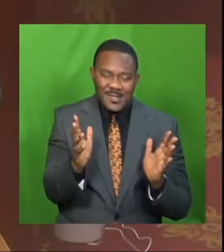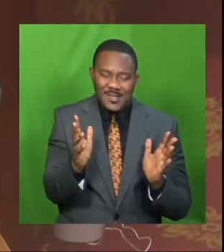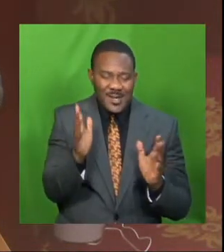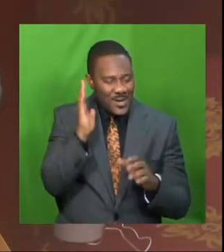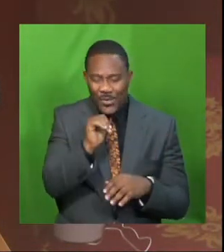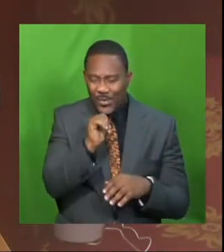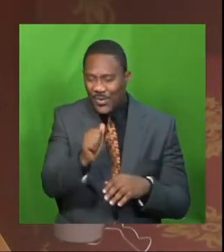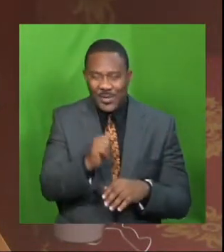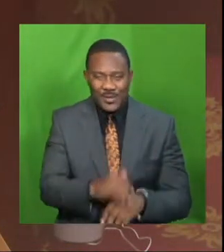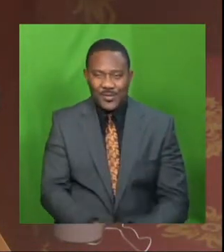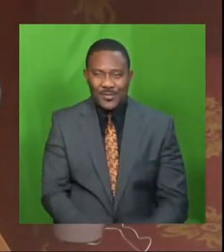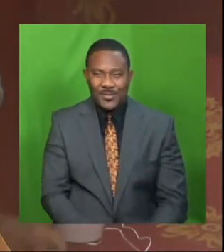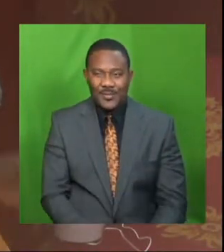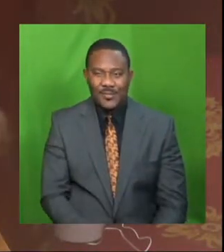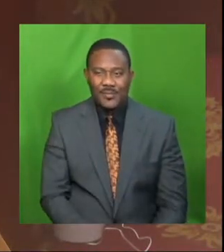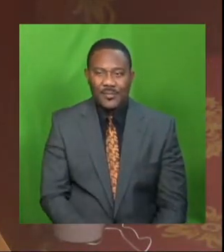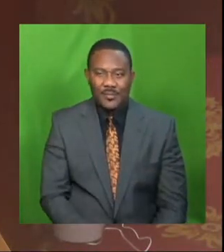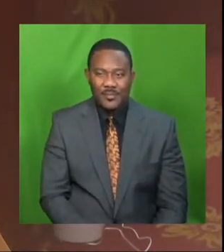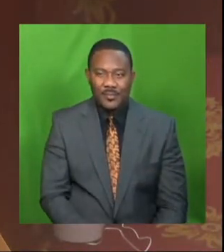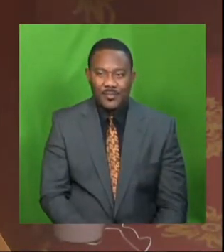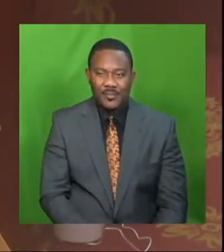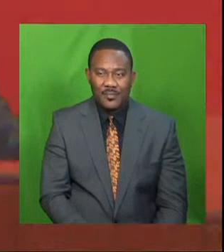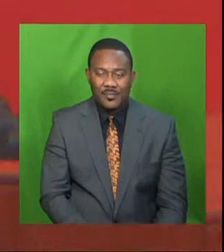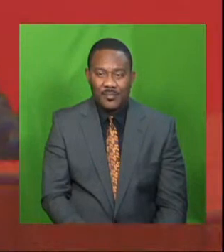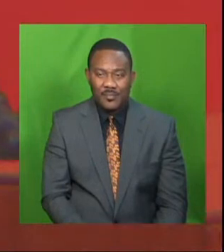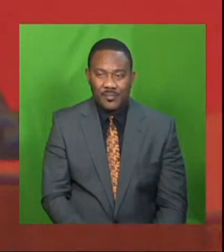affect further recruitment. Thank you, Mr. Speaker.